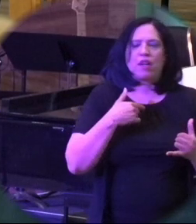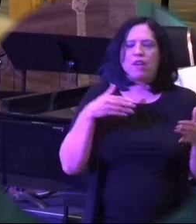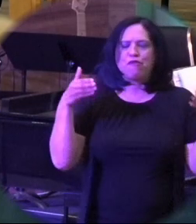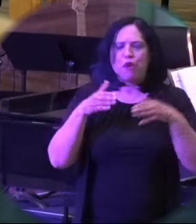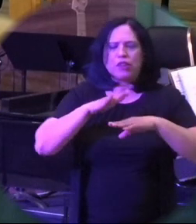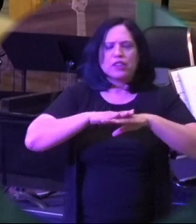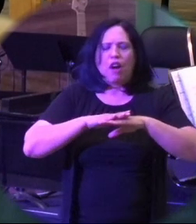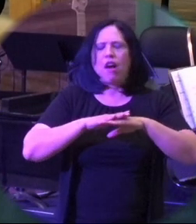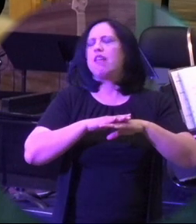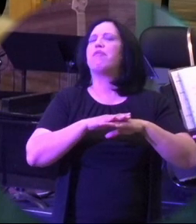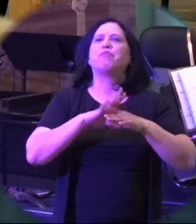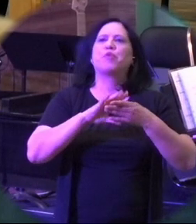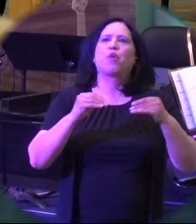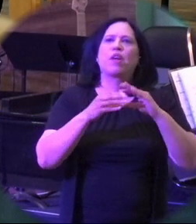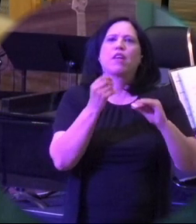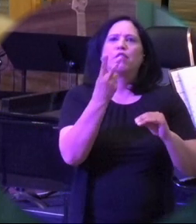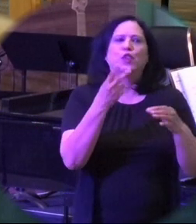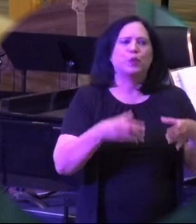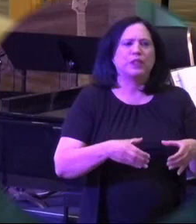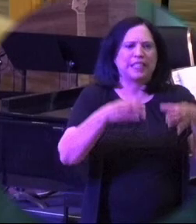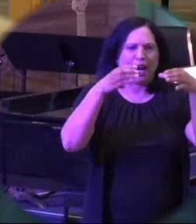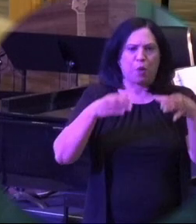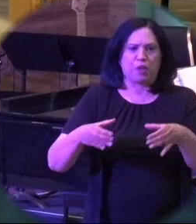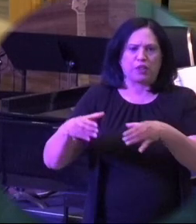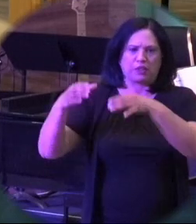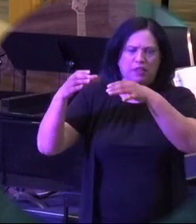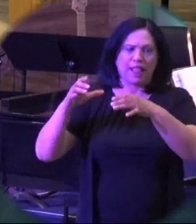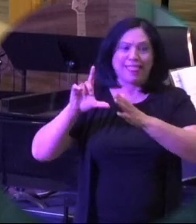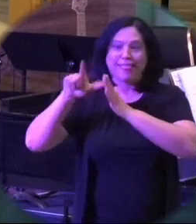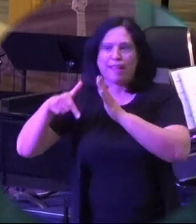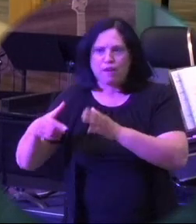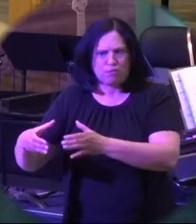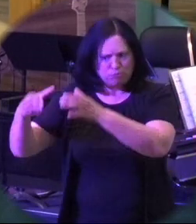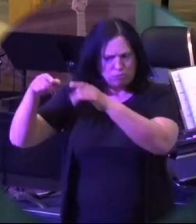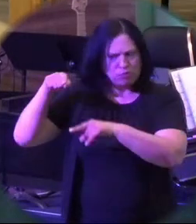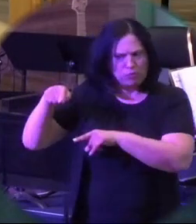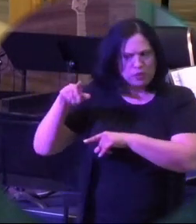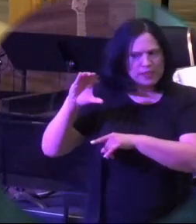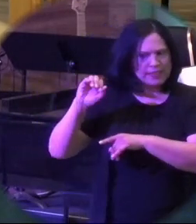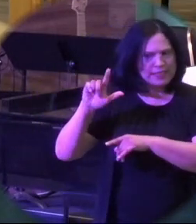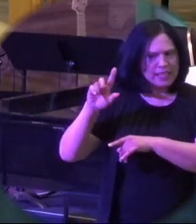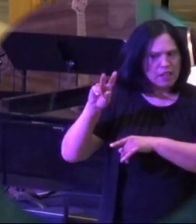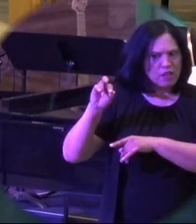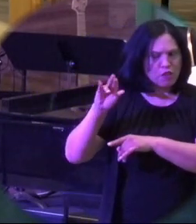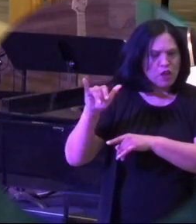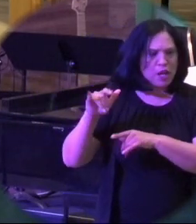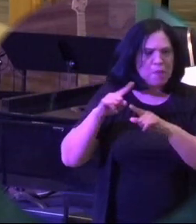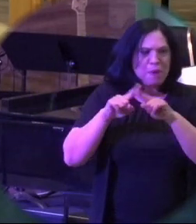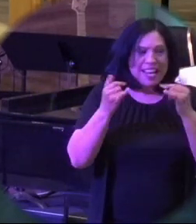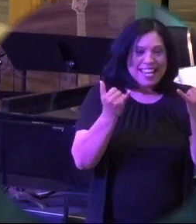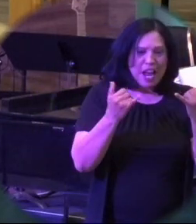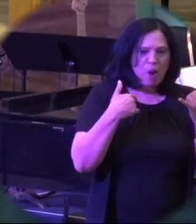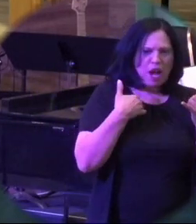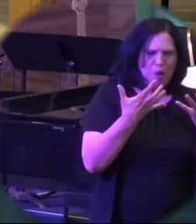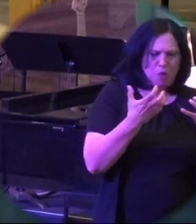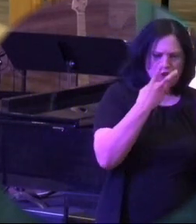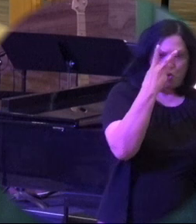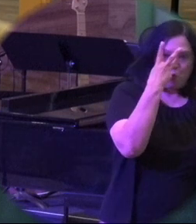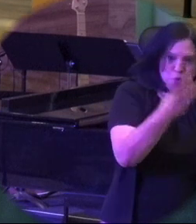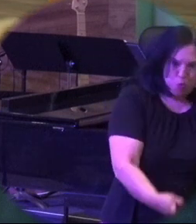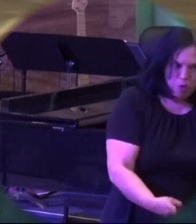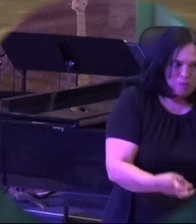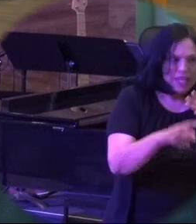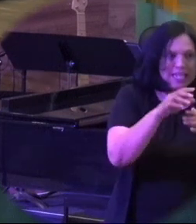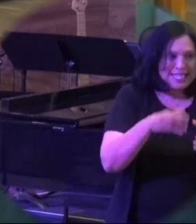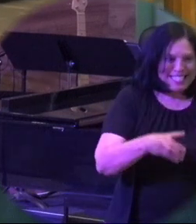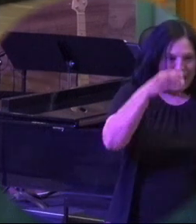and later we're going to consider the Tower of Calvary, but right now I'd like us to take a deep dive into the Tower of Babel. And the Tower of Babel